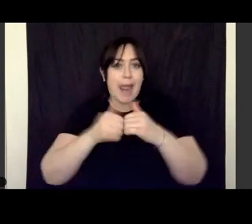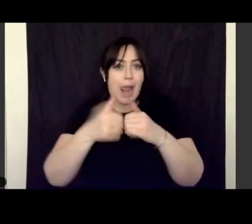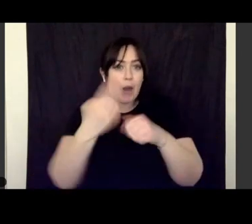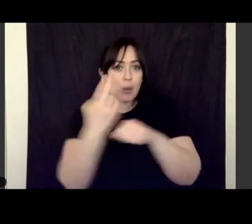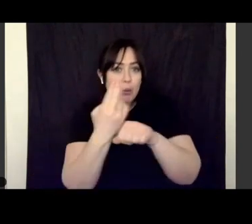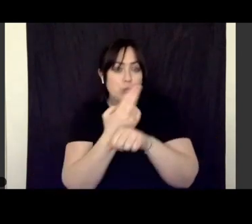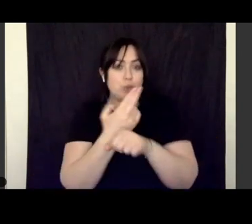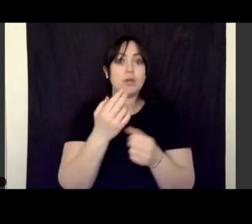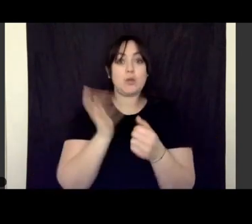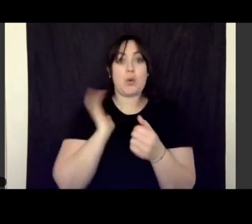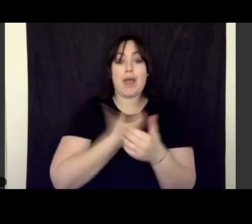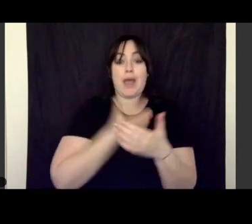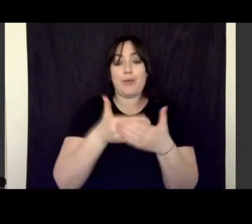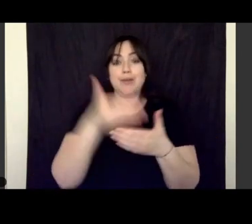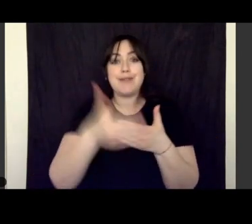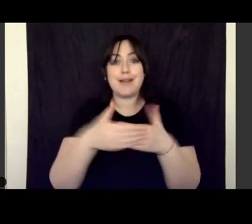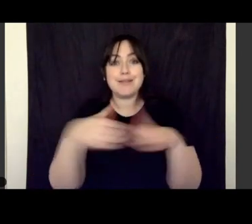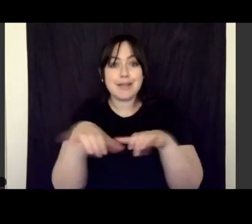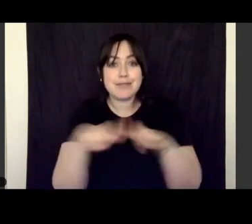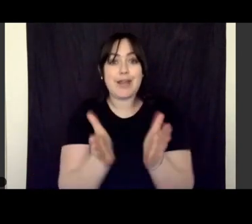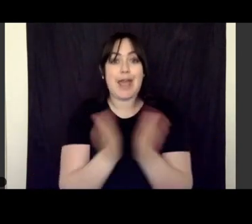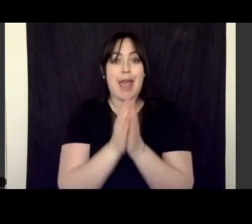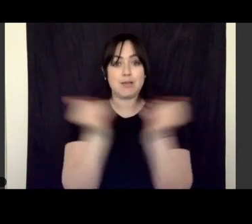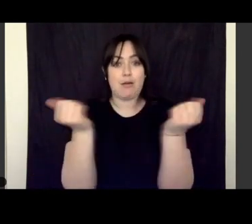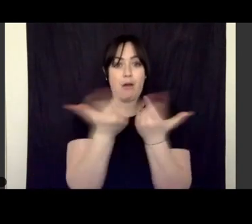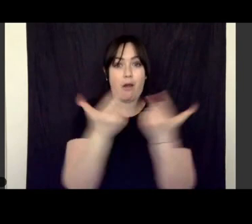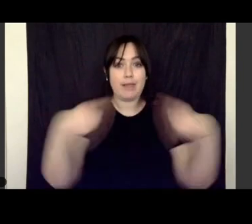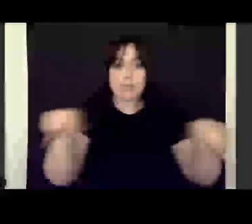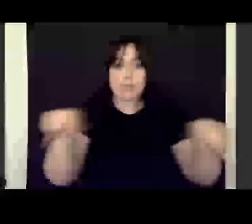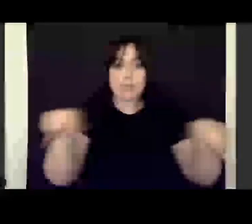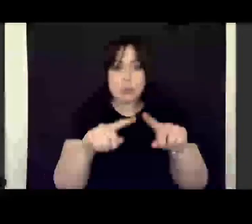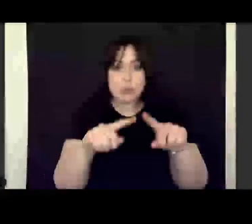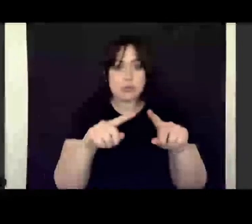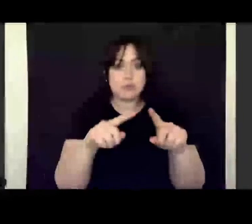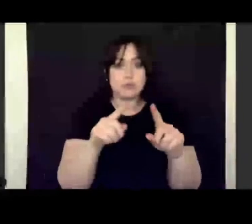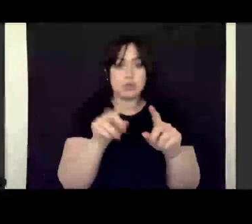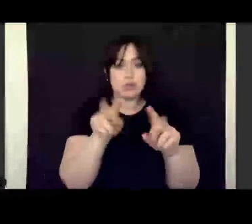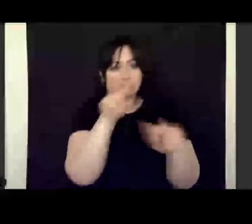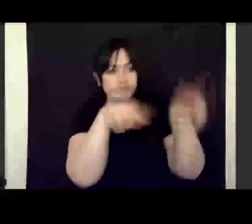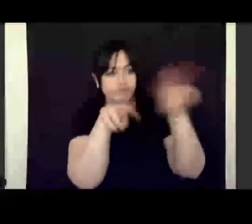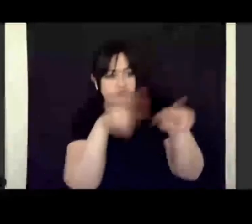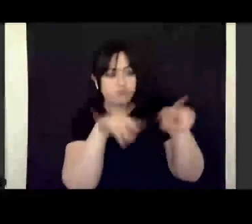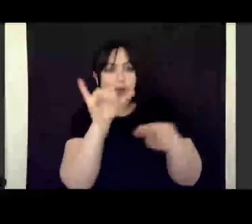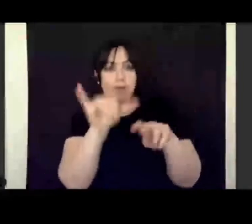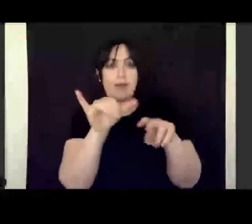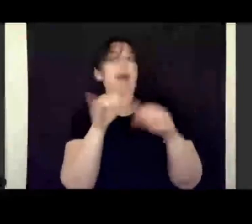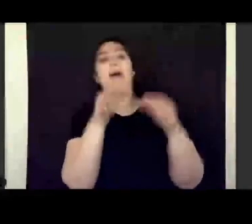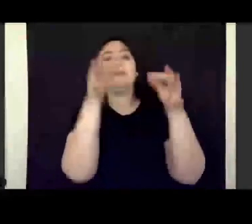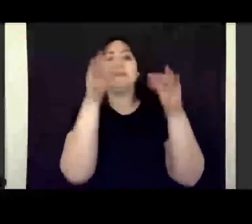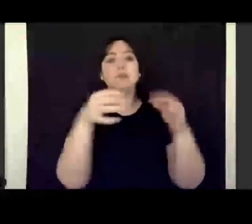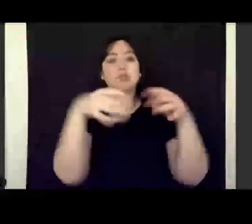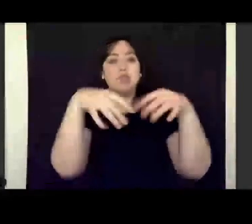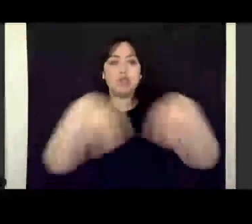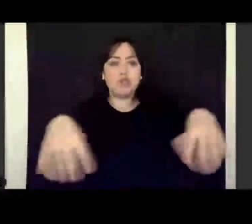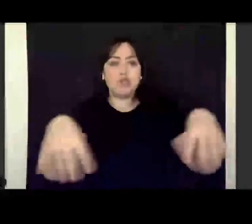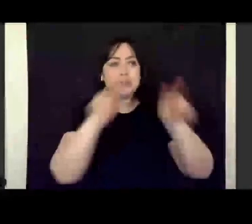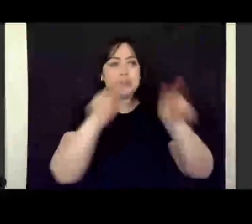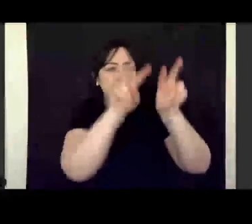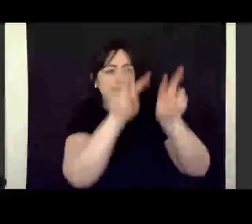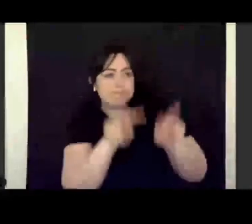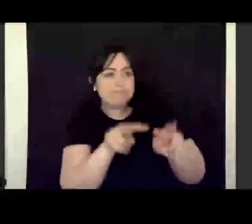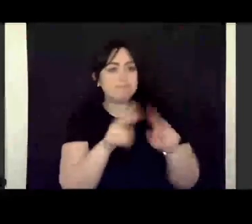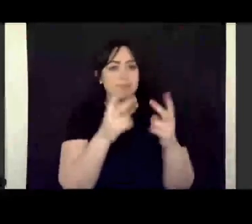to be looking at the decision tree and thinking about how we might be able to use this decision tree